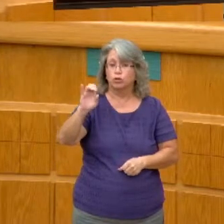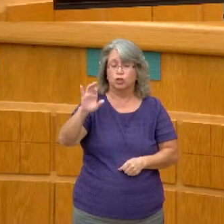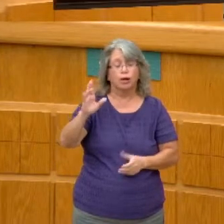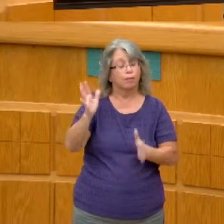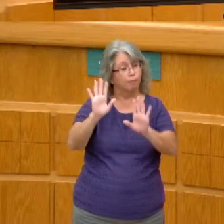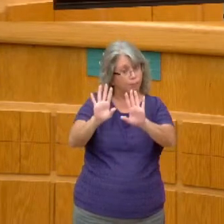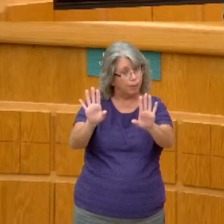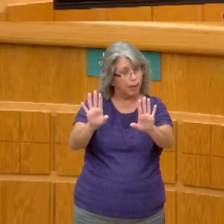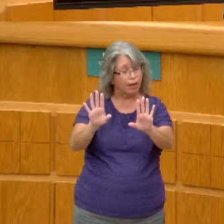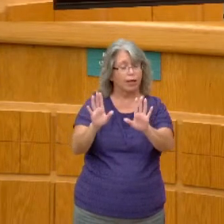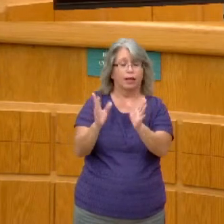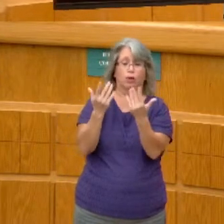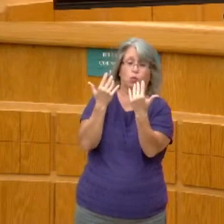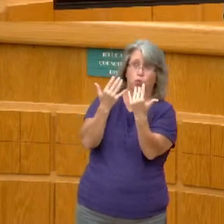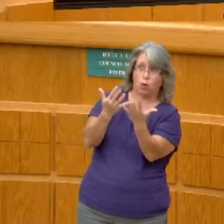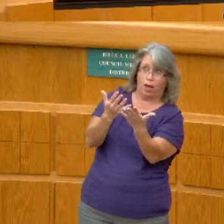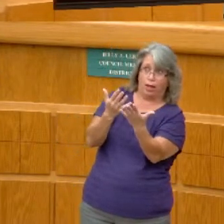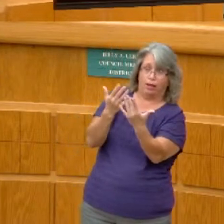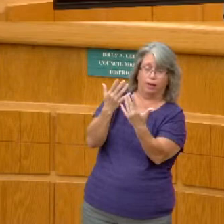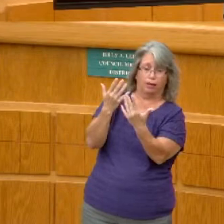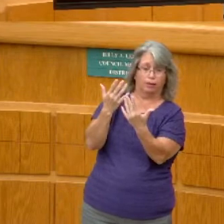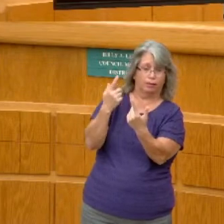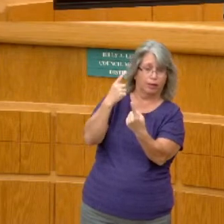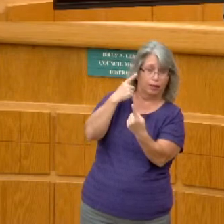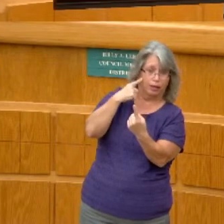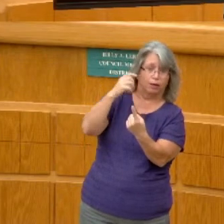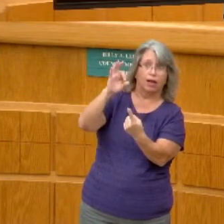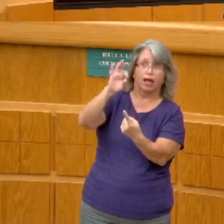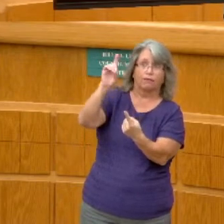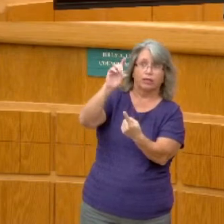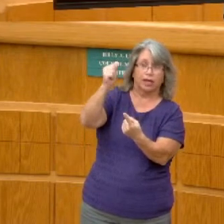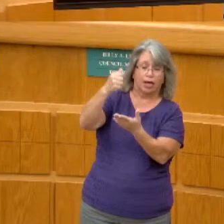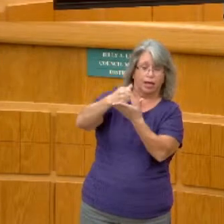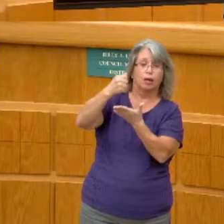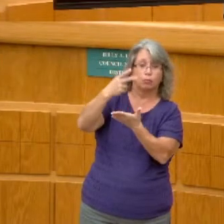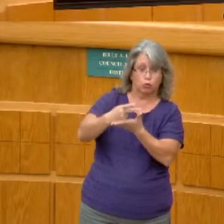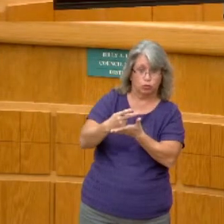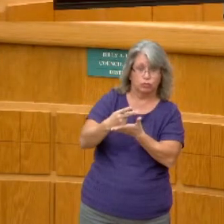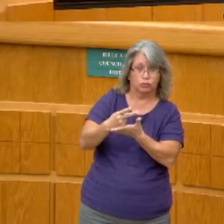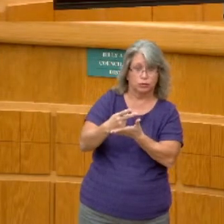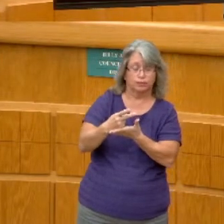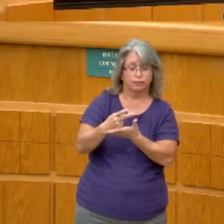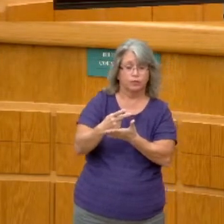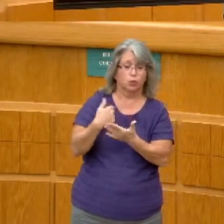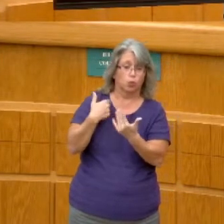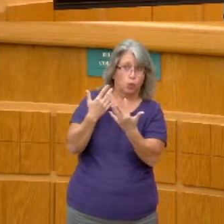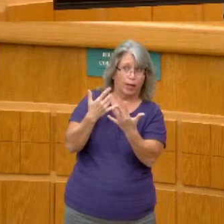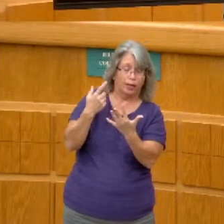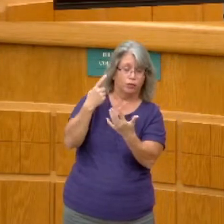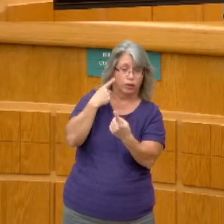FDA recommendation, so we have to make sure that this is still the guidance that they're giving us.